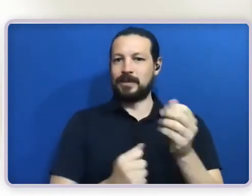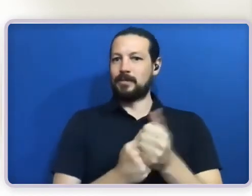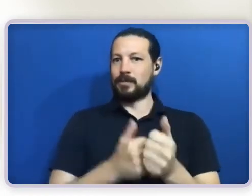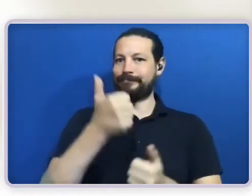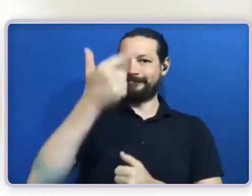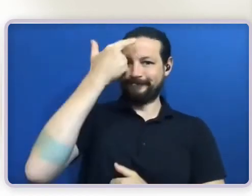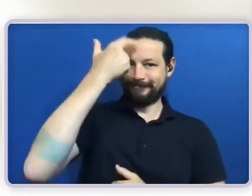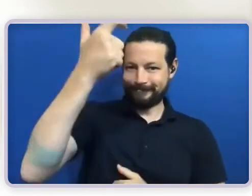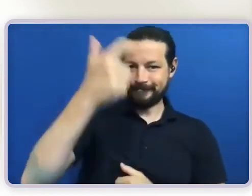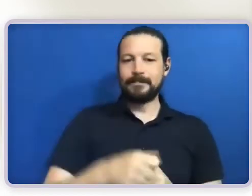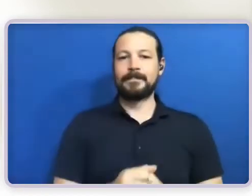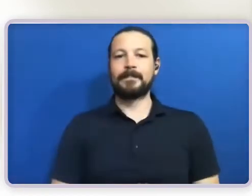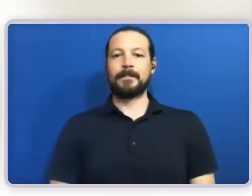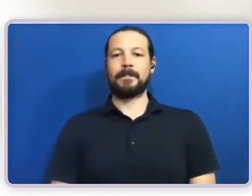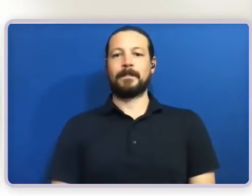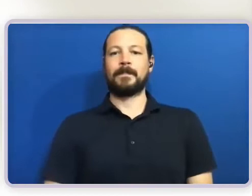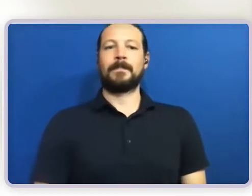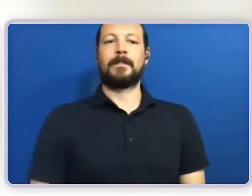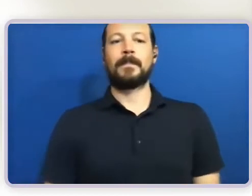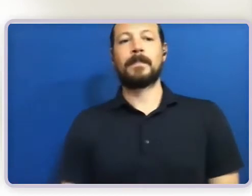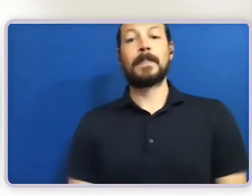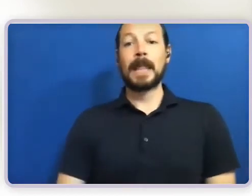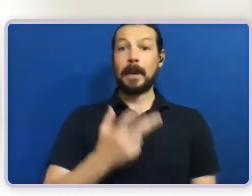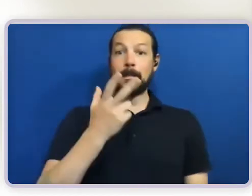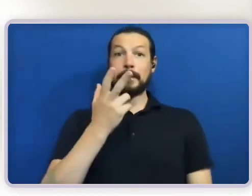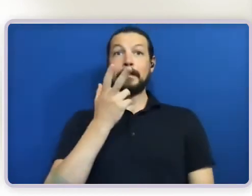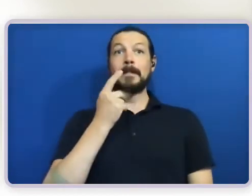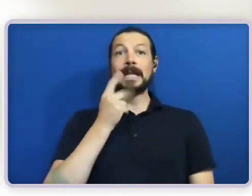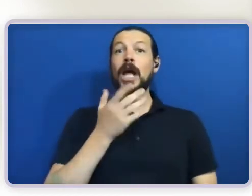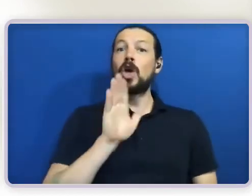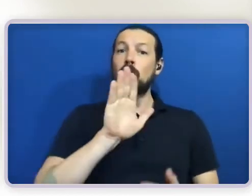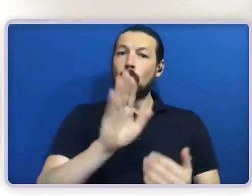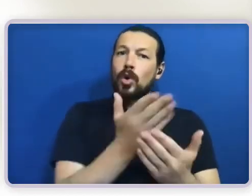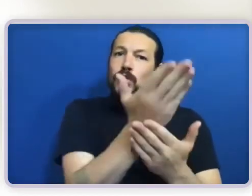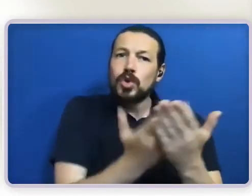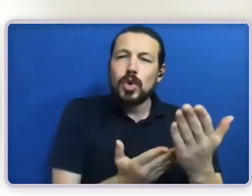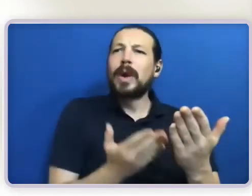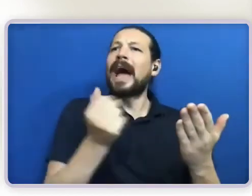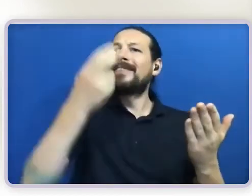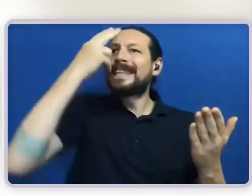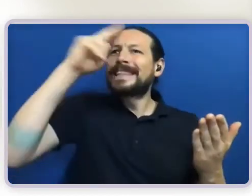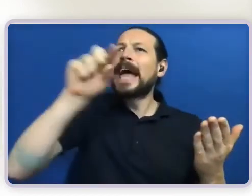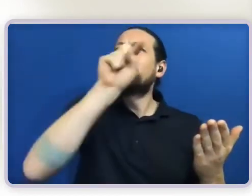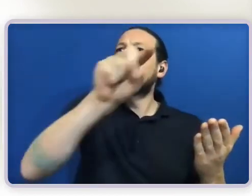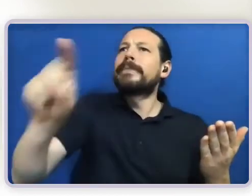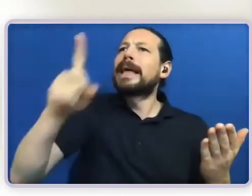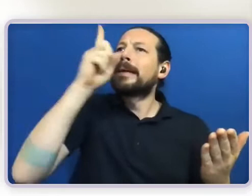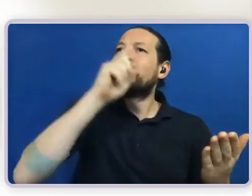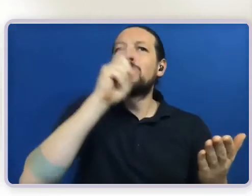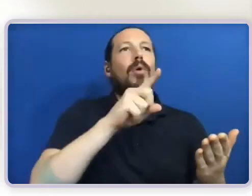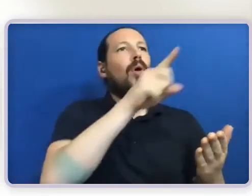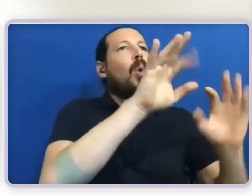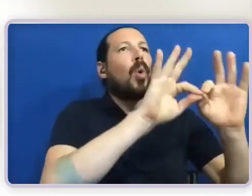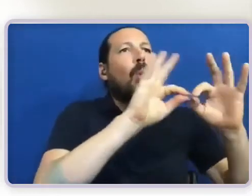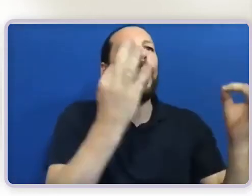So if you want to be able to include names of people or organisations in your story or submission.